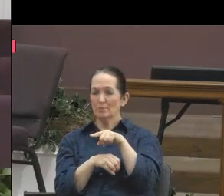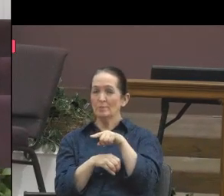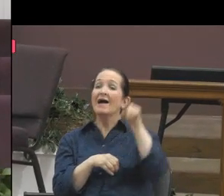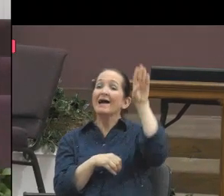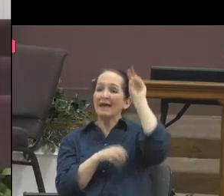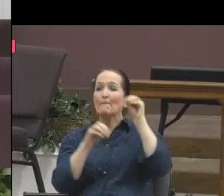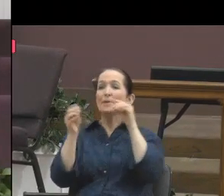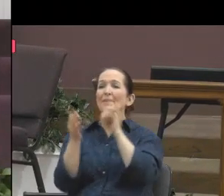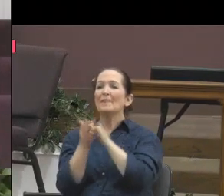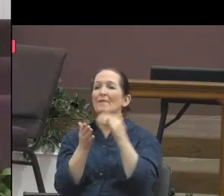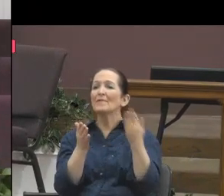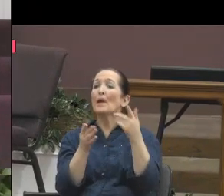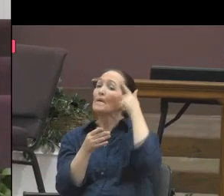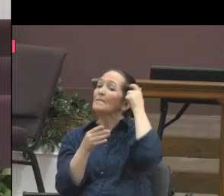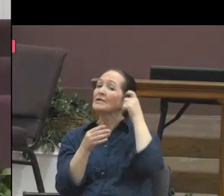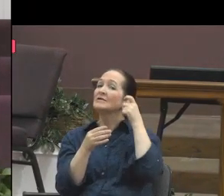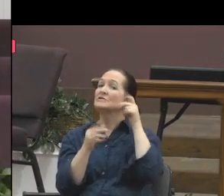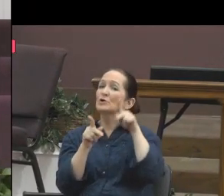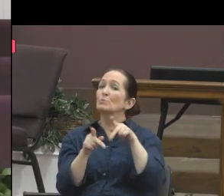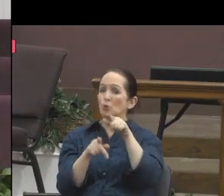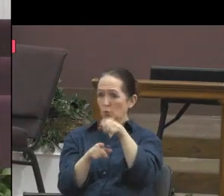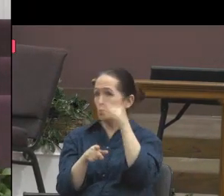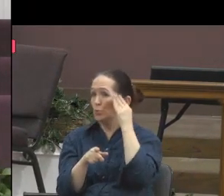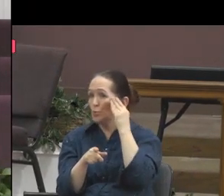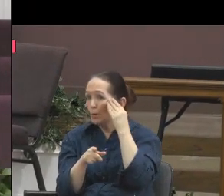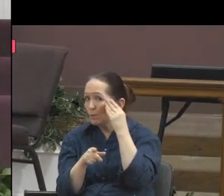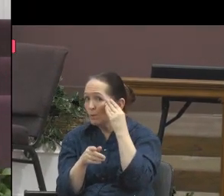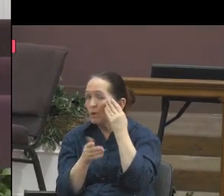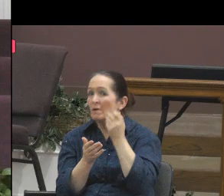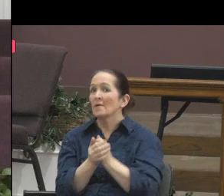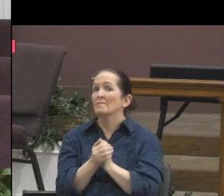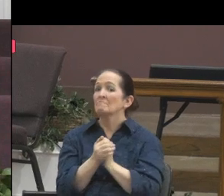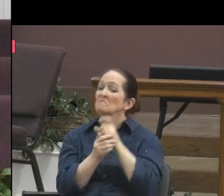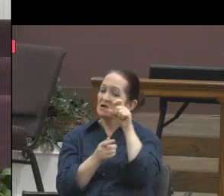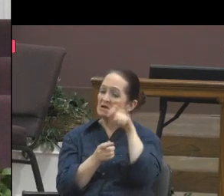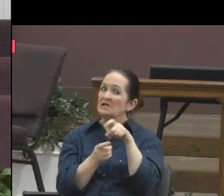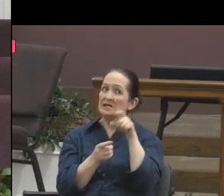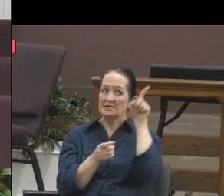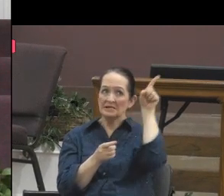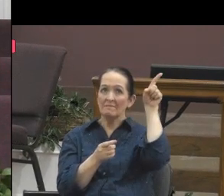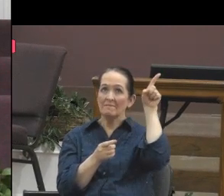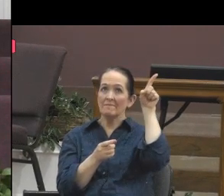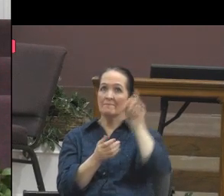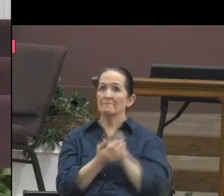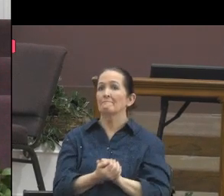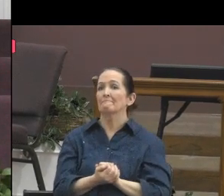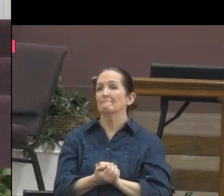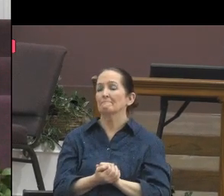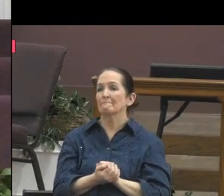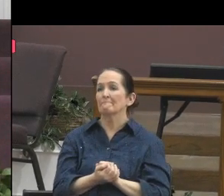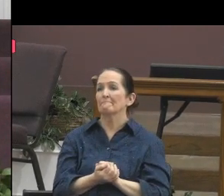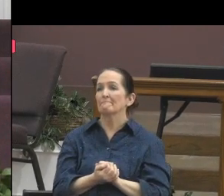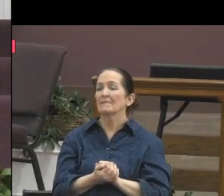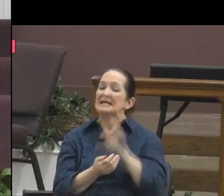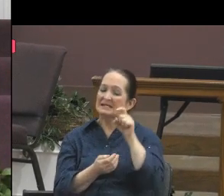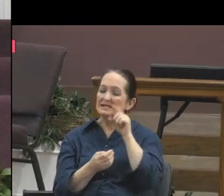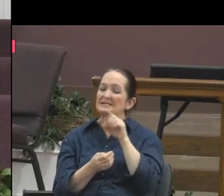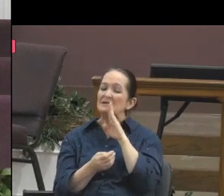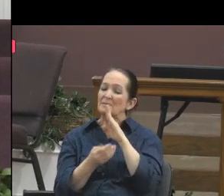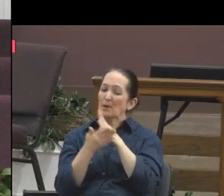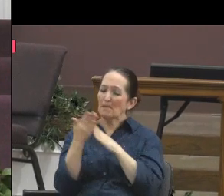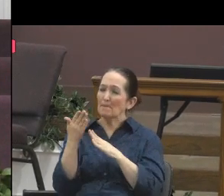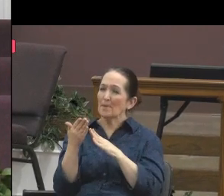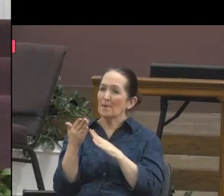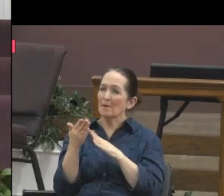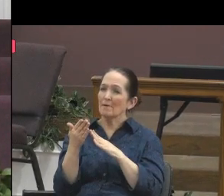God put that there because there's someone that you know that needs Him, that needs to be a part of